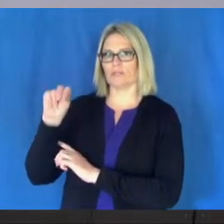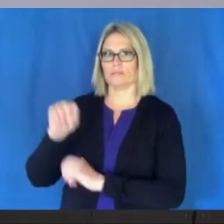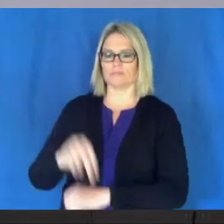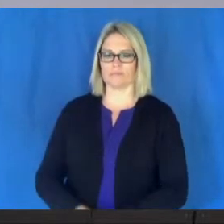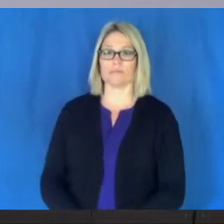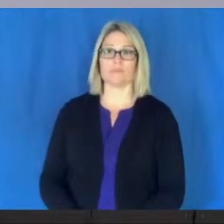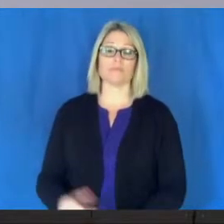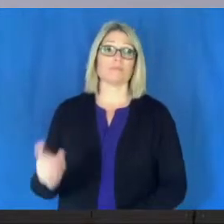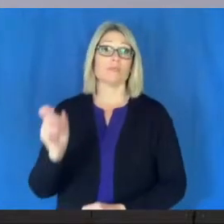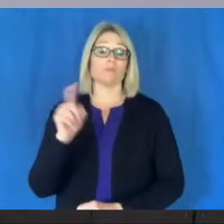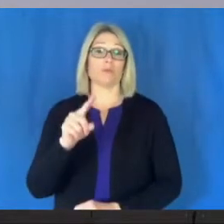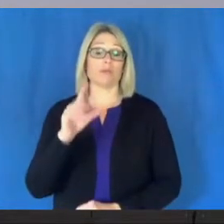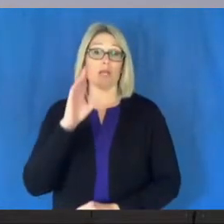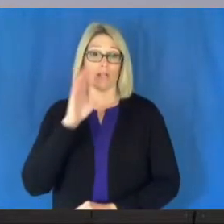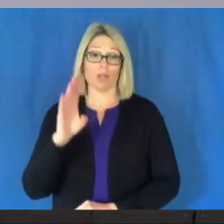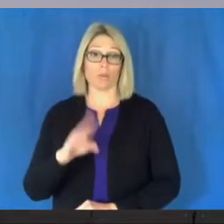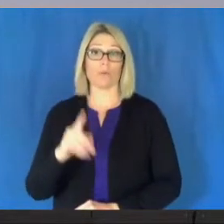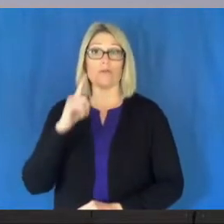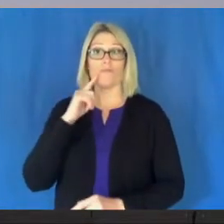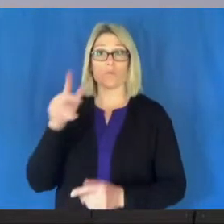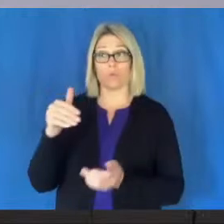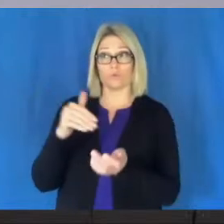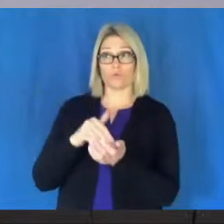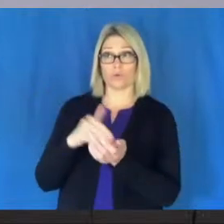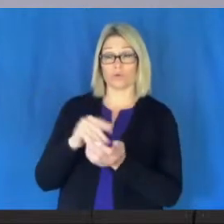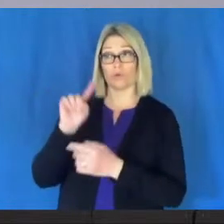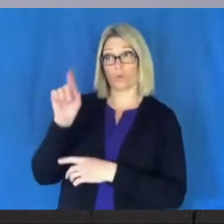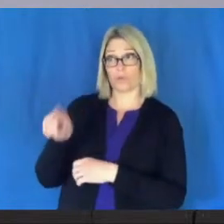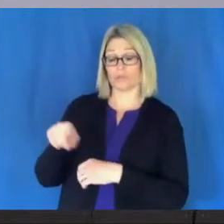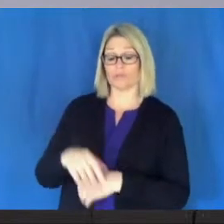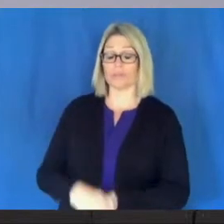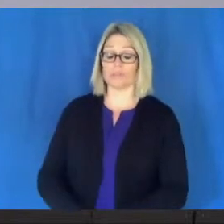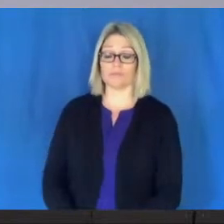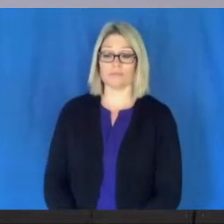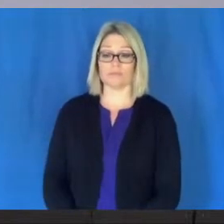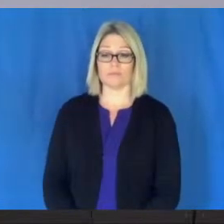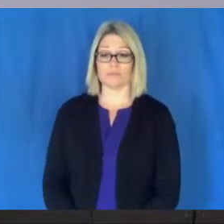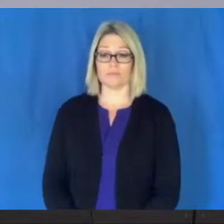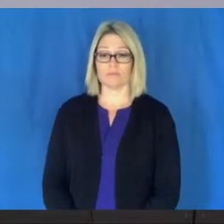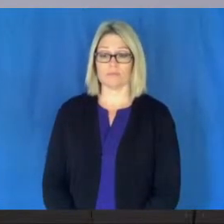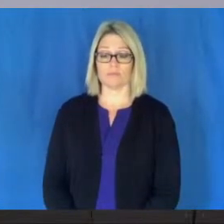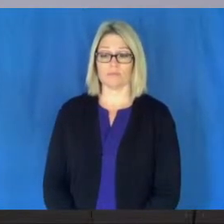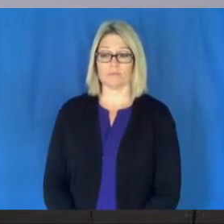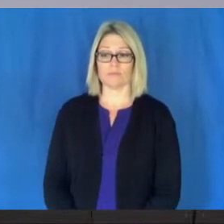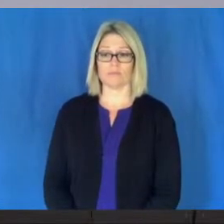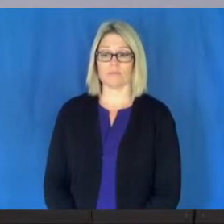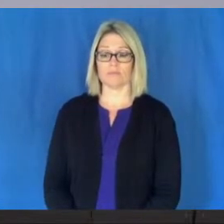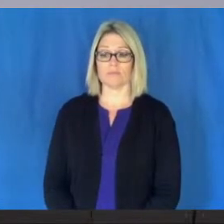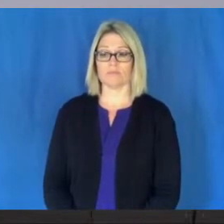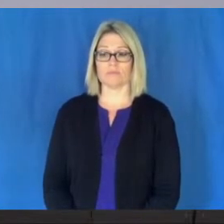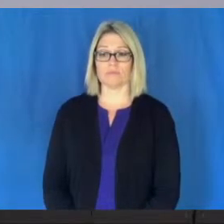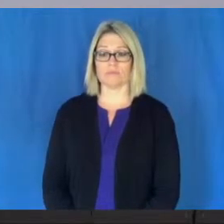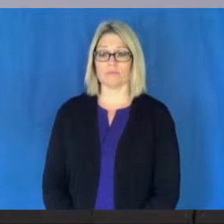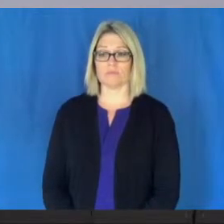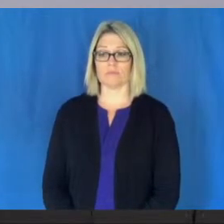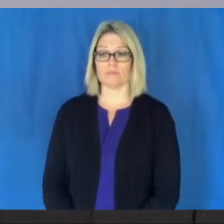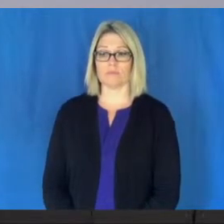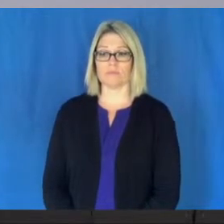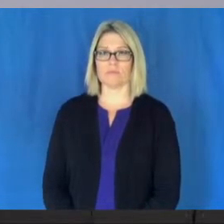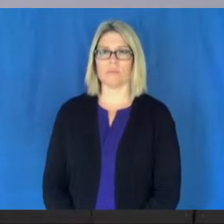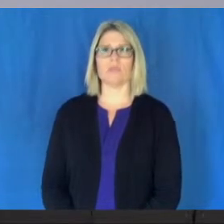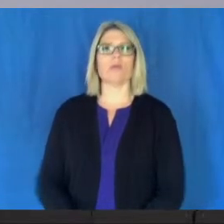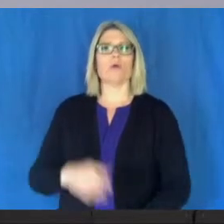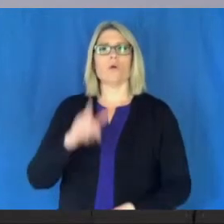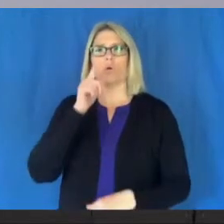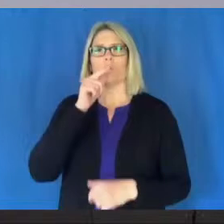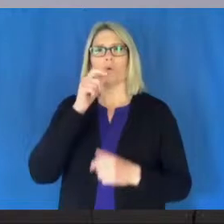Hi there. My question is for Dr. Morrison. I'm following up on a note from a trucker coming across the bridge,